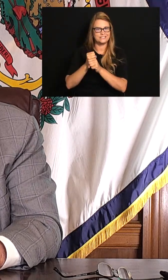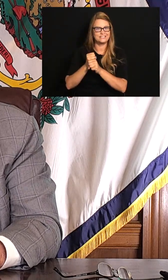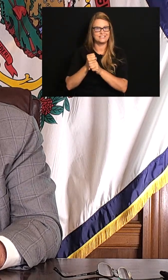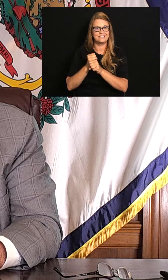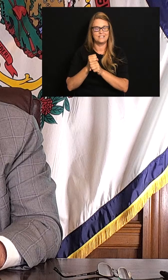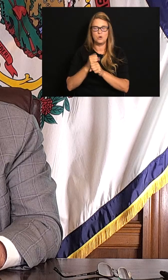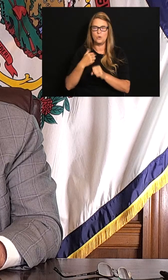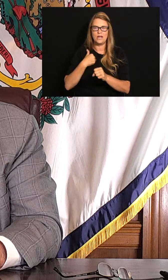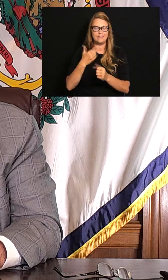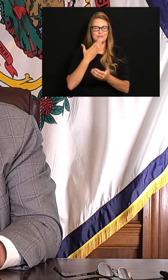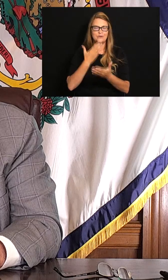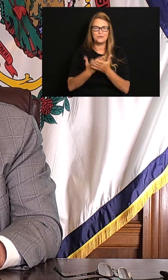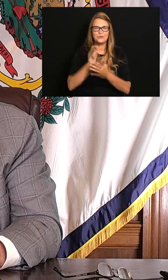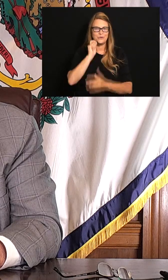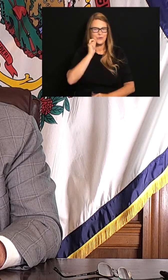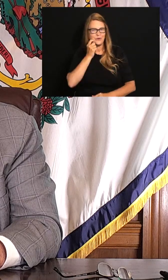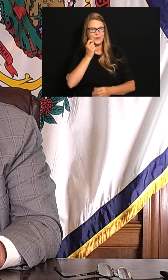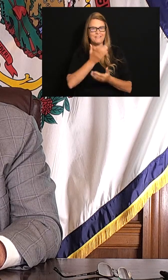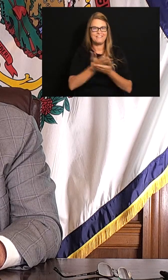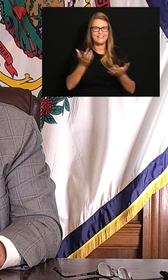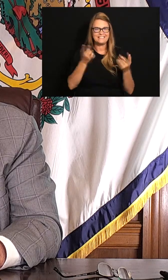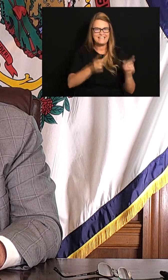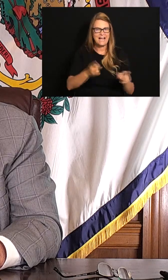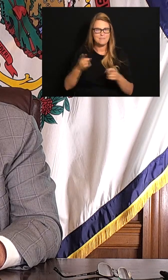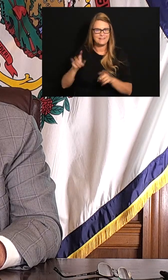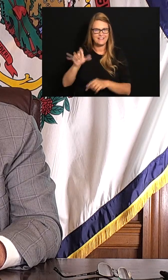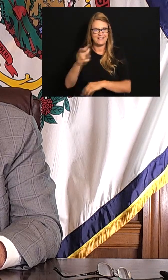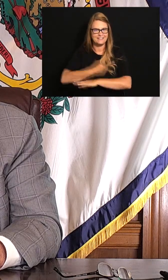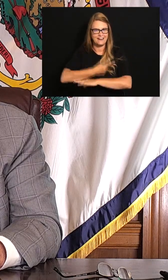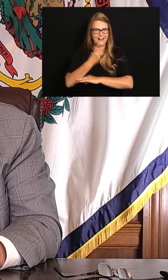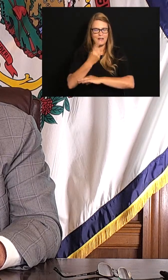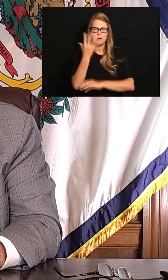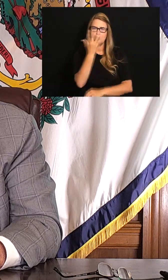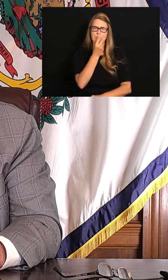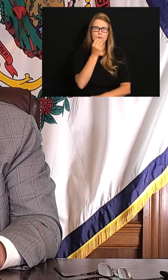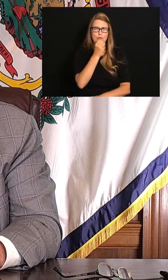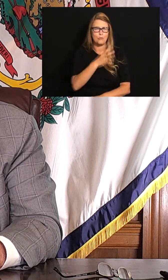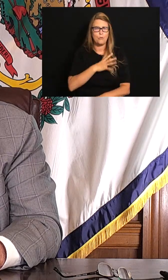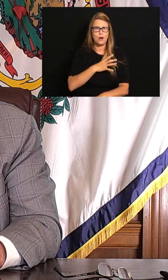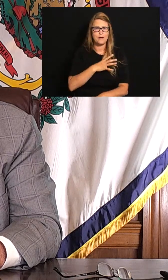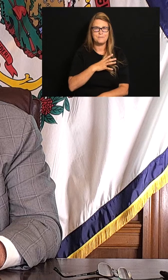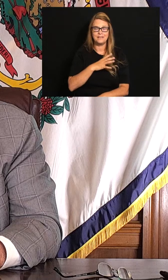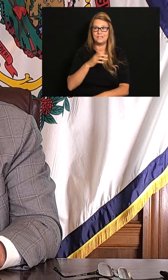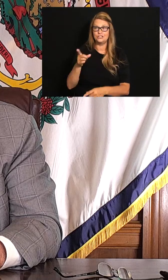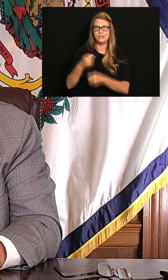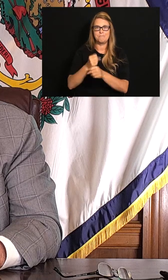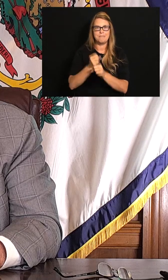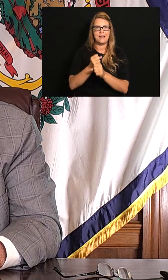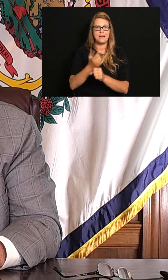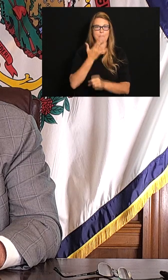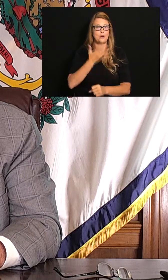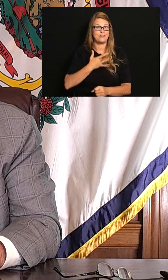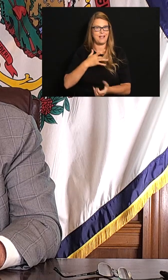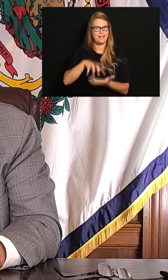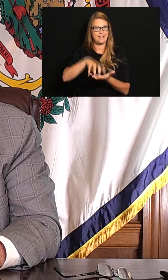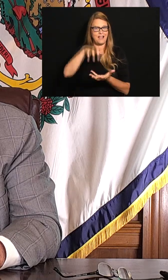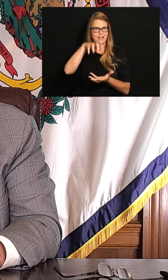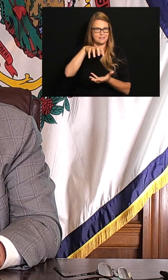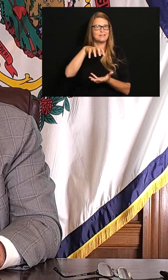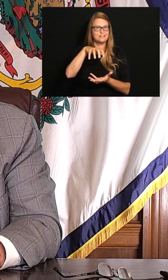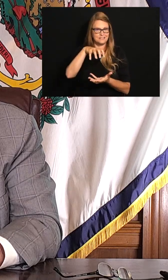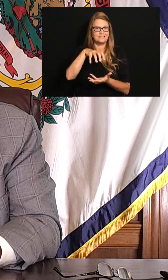everything. You know, a beautiful lady made an incredible birthday cake and everything,